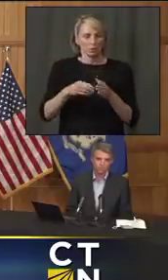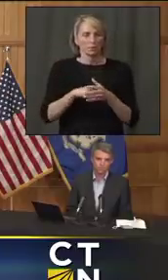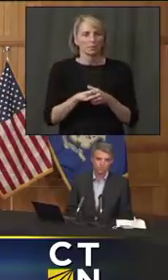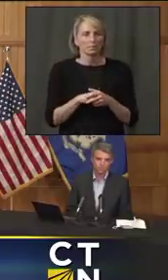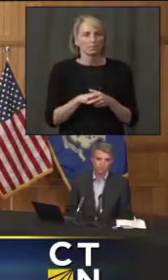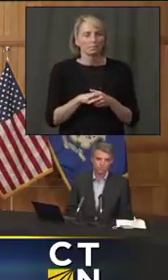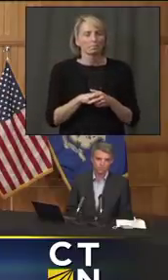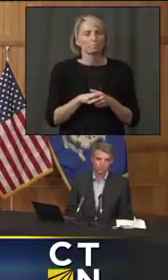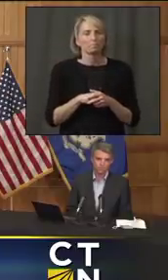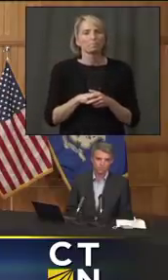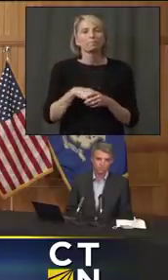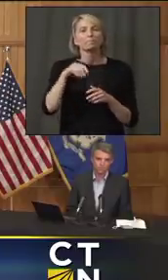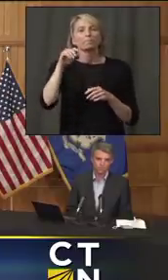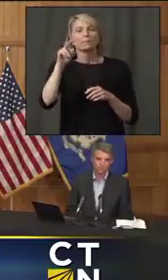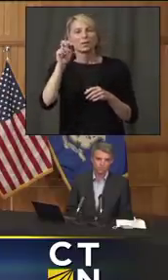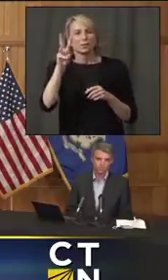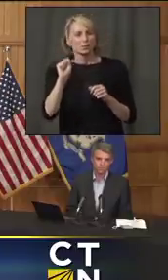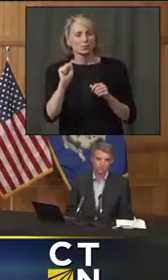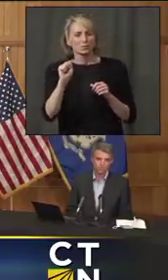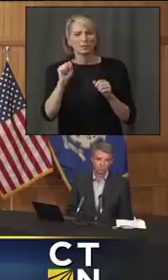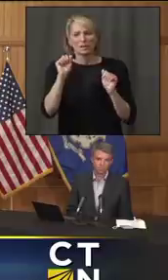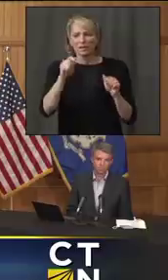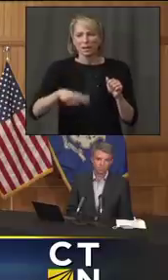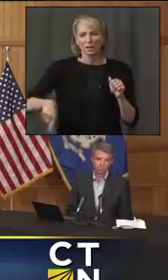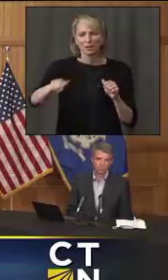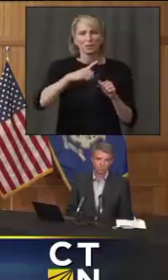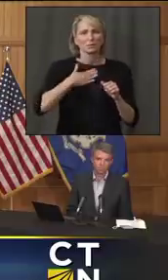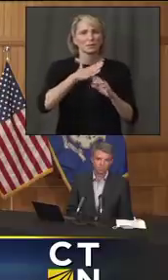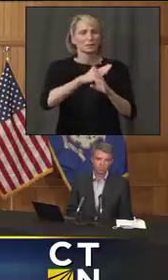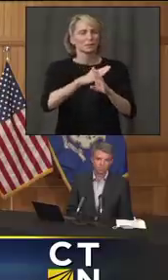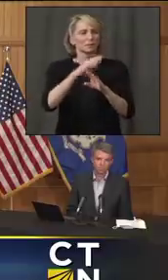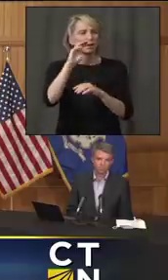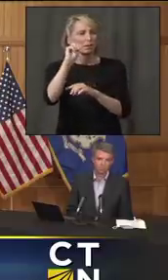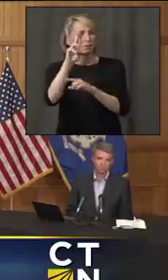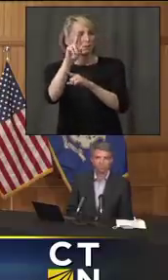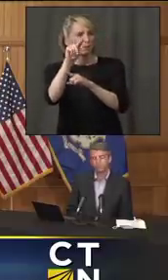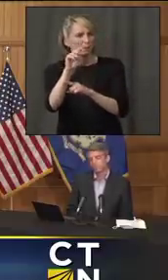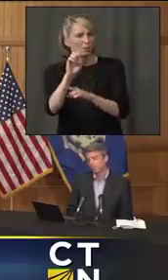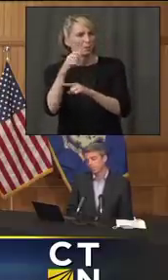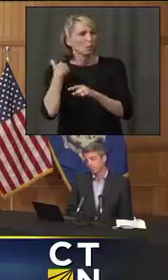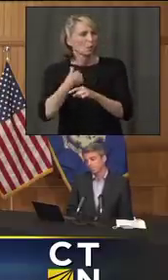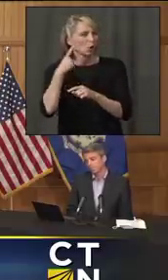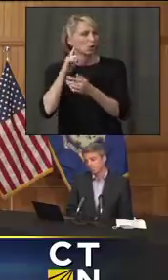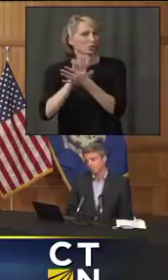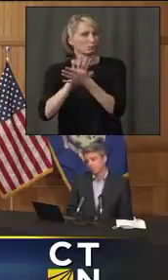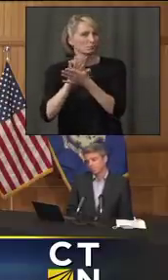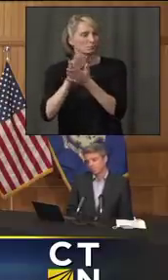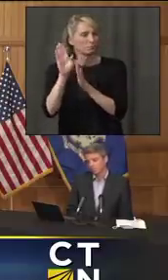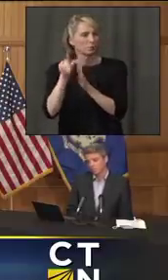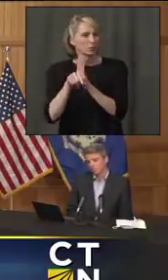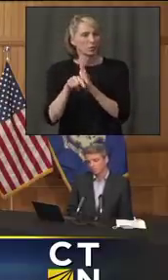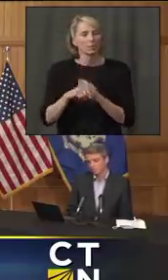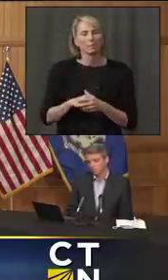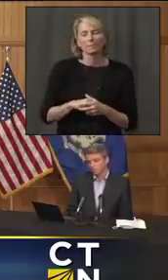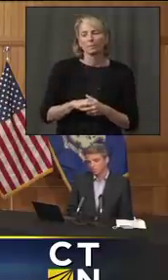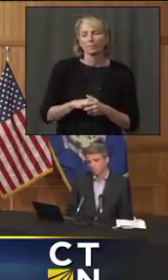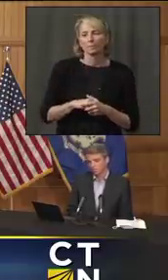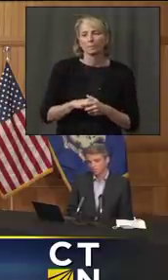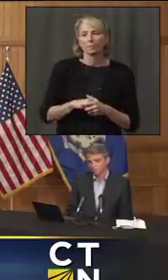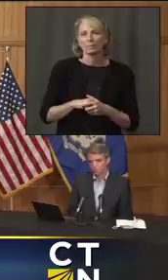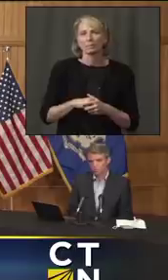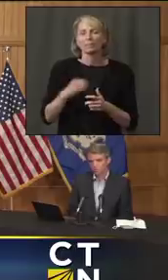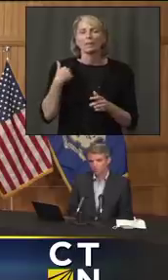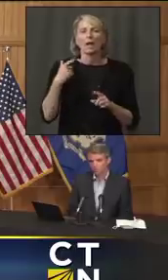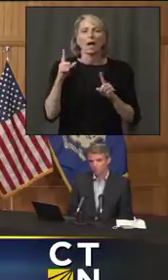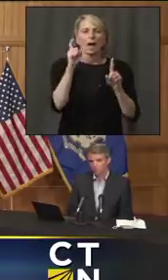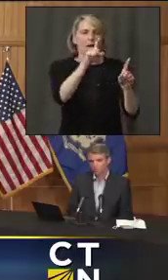Thanks, Max. Hey, could everybody mute, please? We're getting echo. Hey, Governor, how would you describe